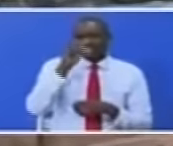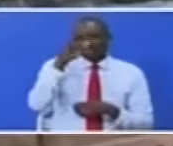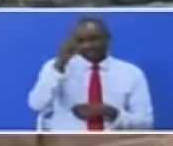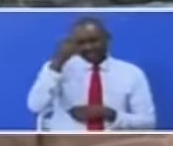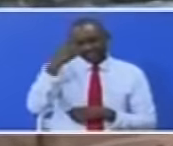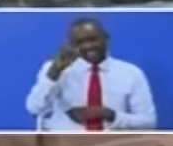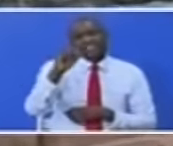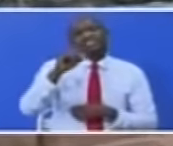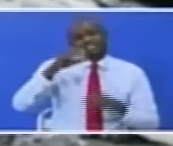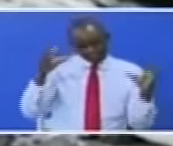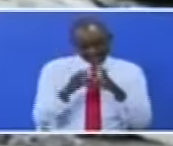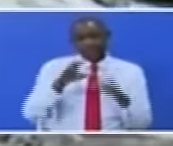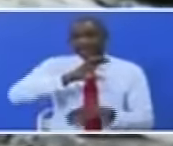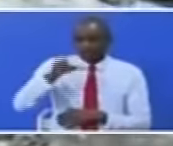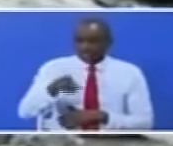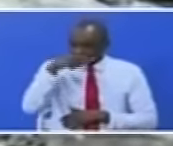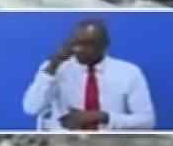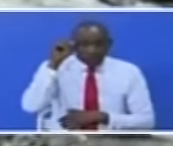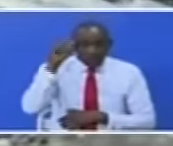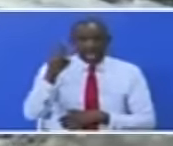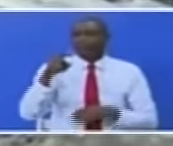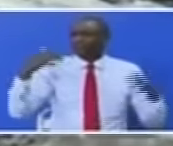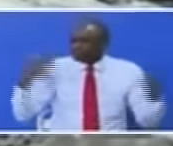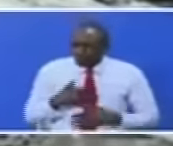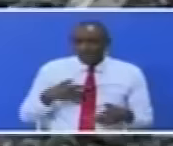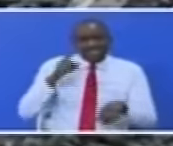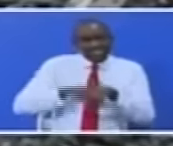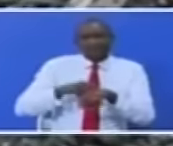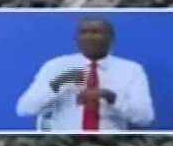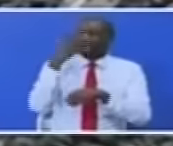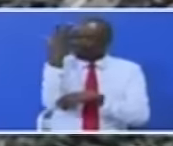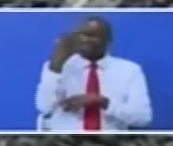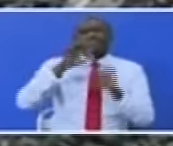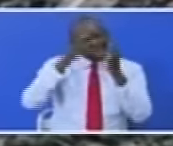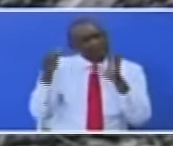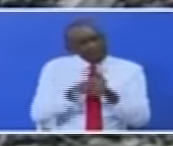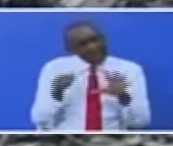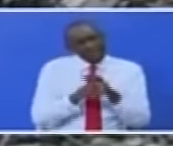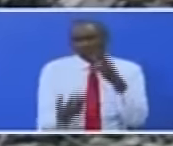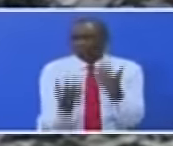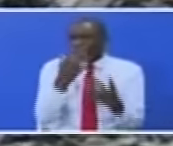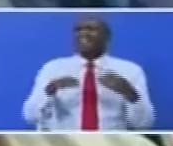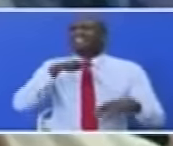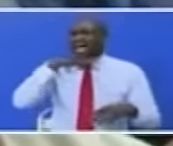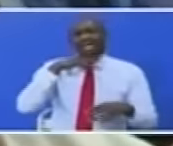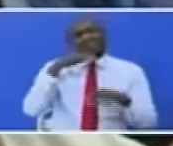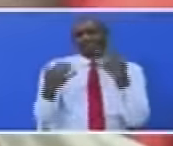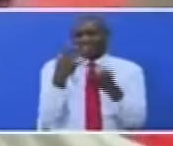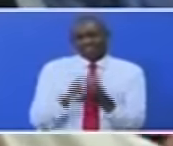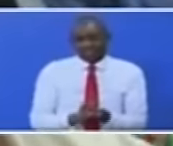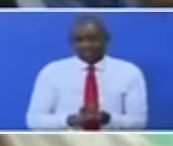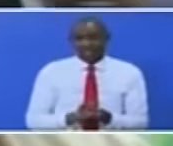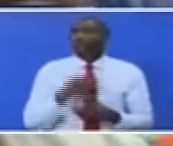North Sub-County. They woke up to a rude shock after five family members perished in the fire. We don't want to